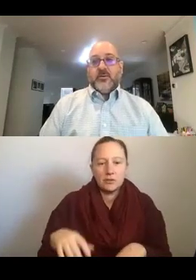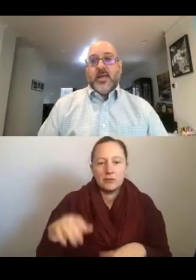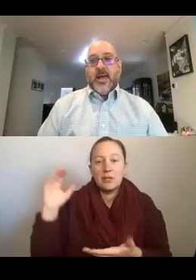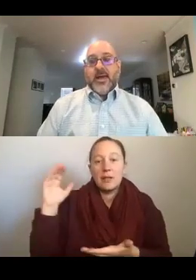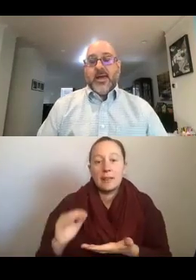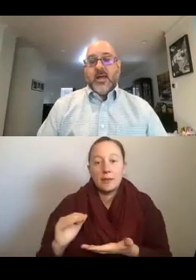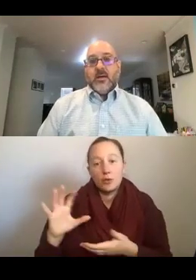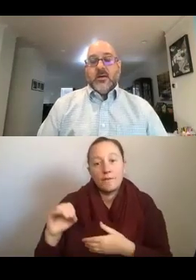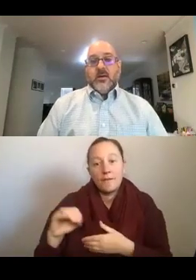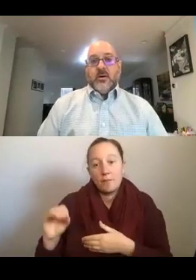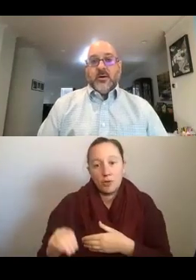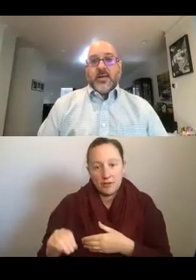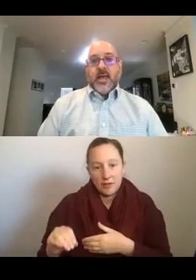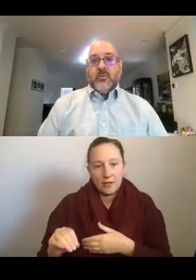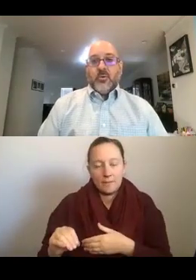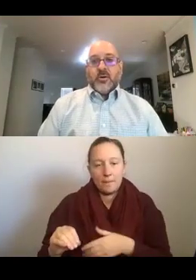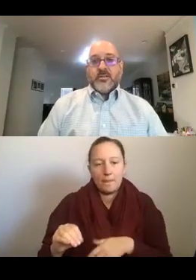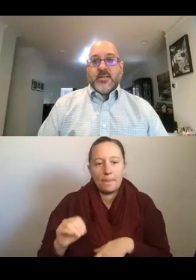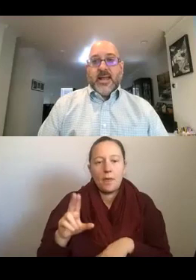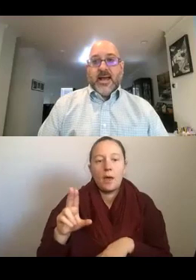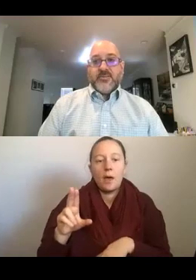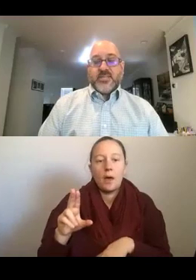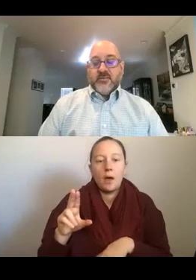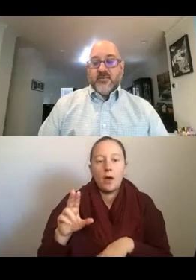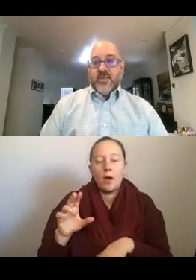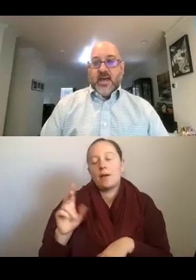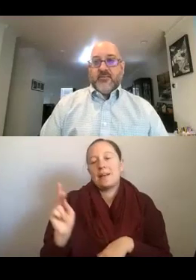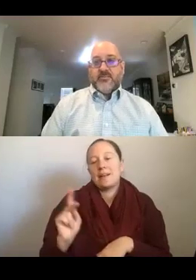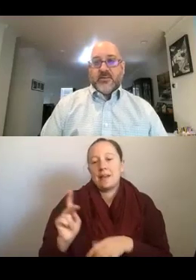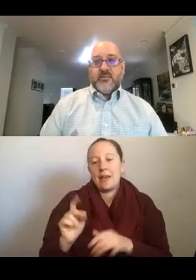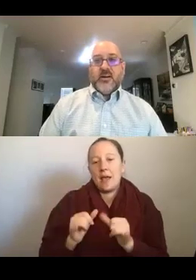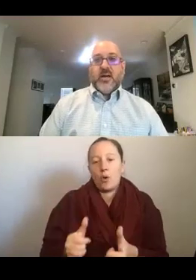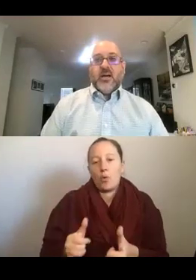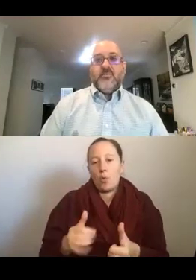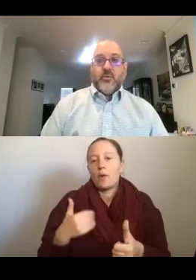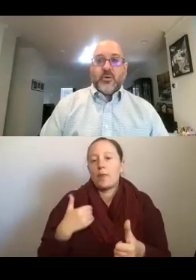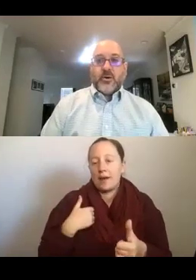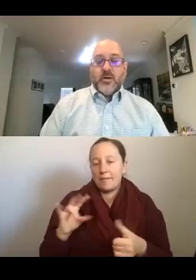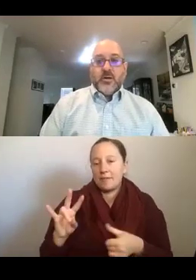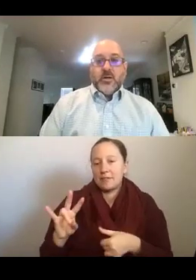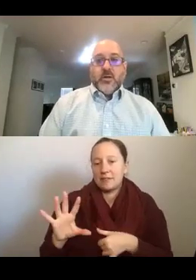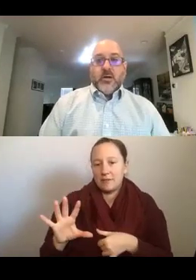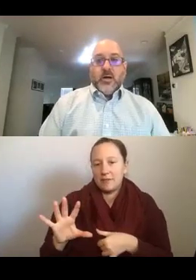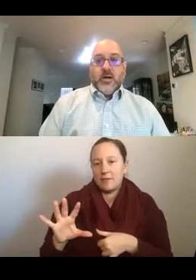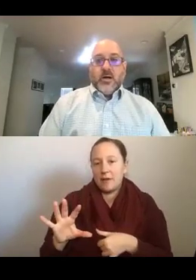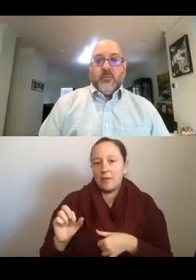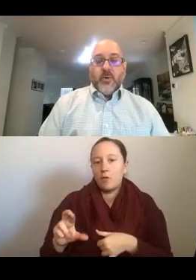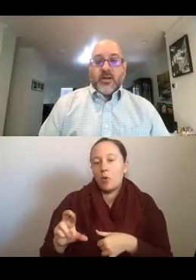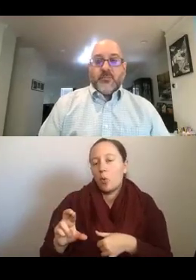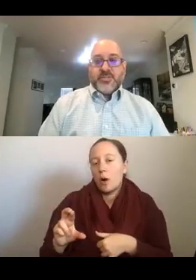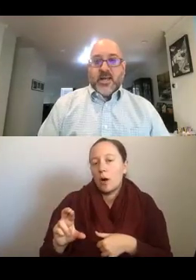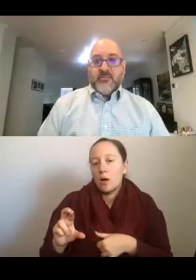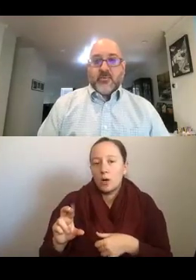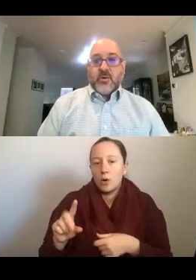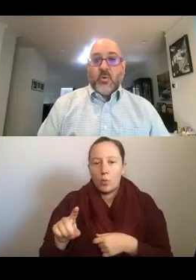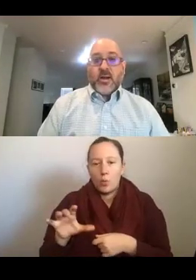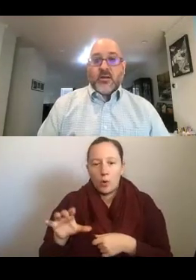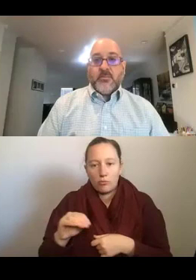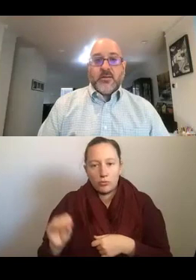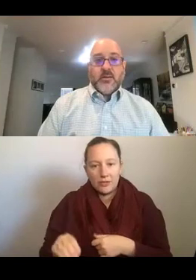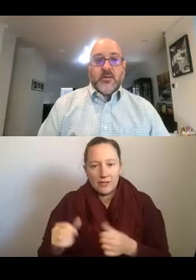50% on K awards that have a 75 or 100%